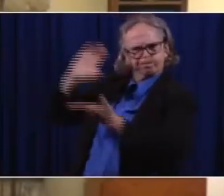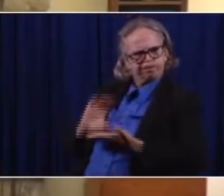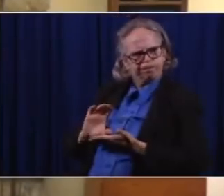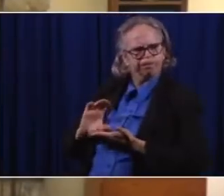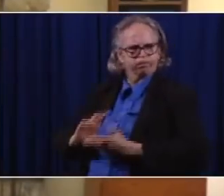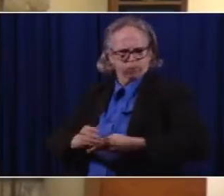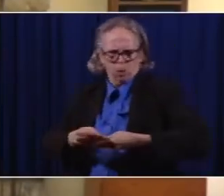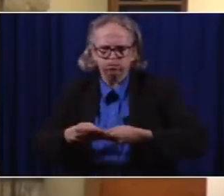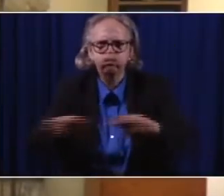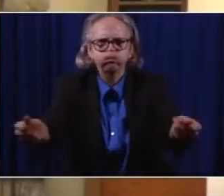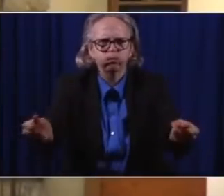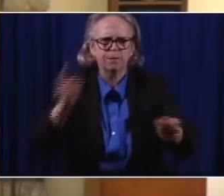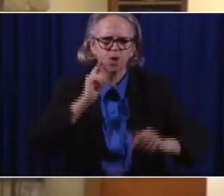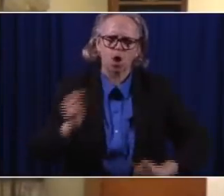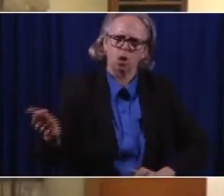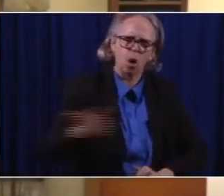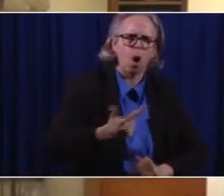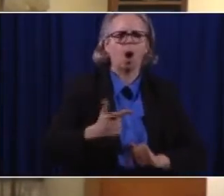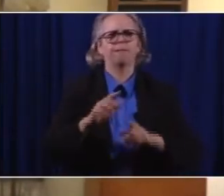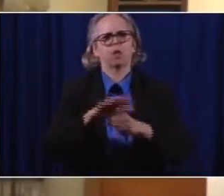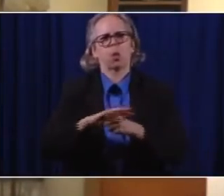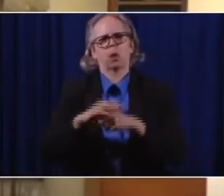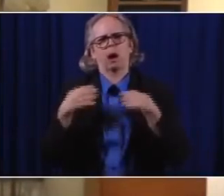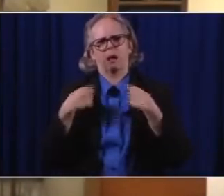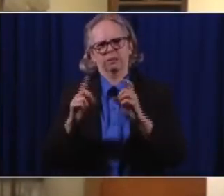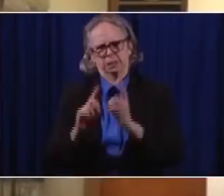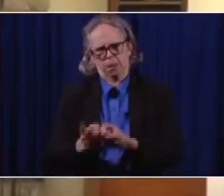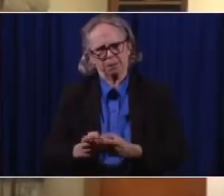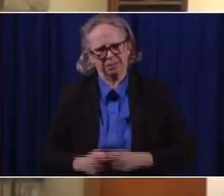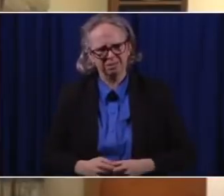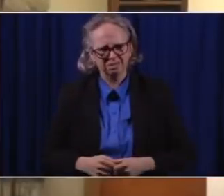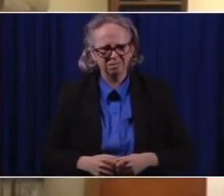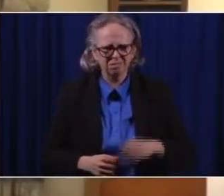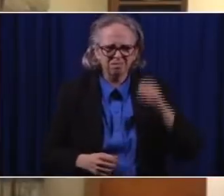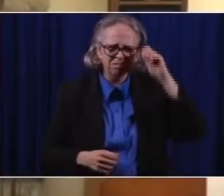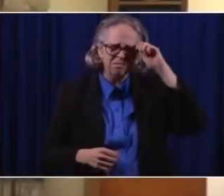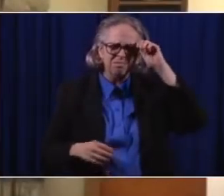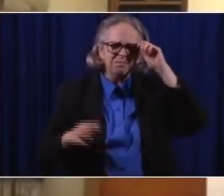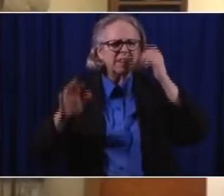Throughout this pandemic, there's been assistance available through CARES Act funding.